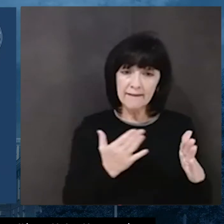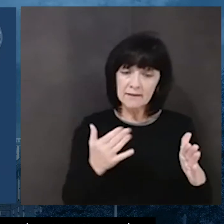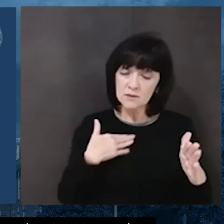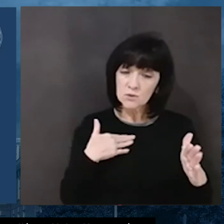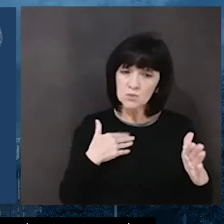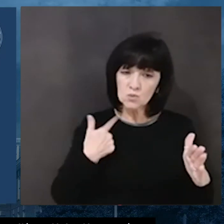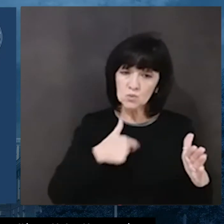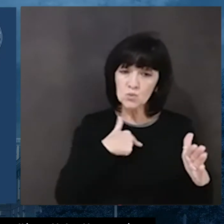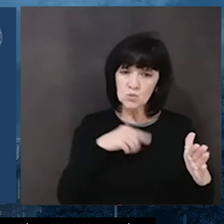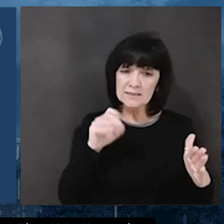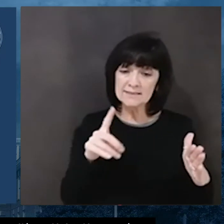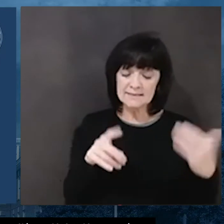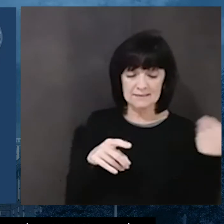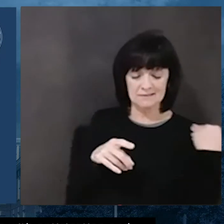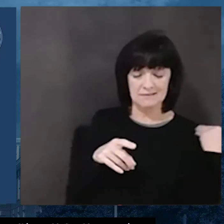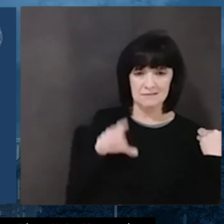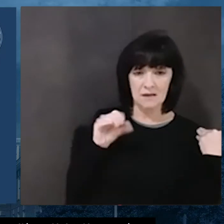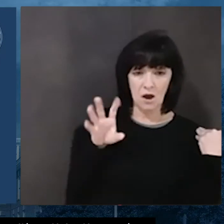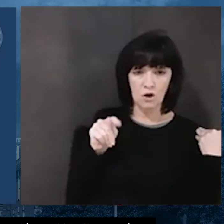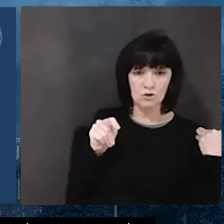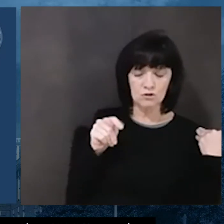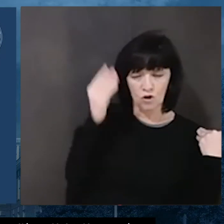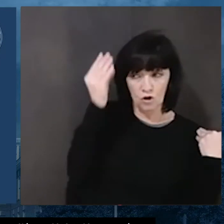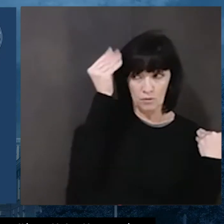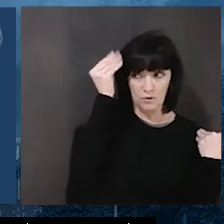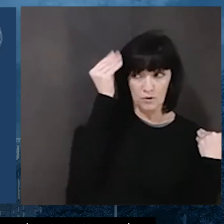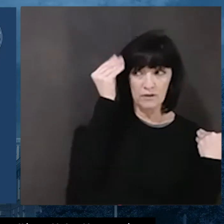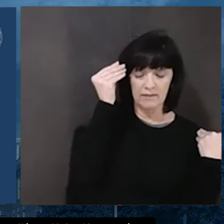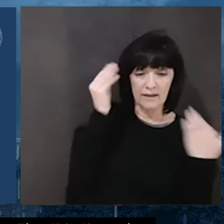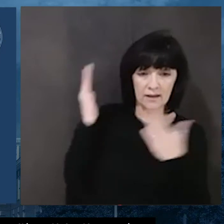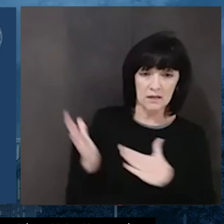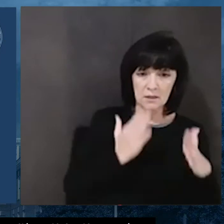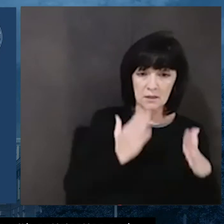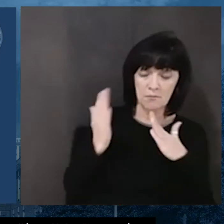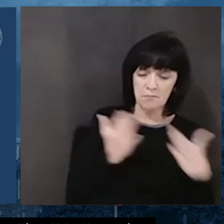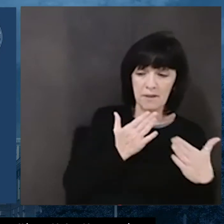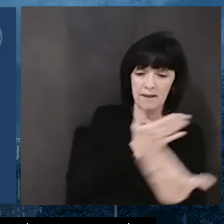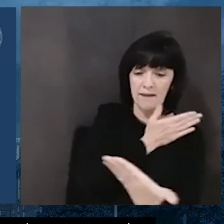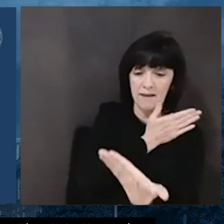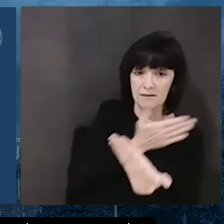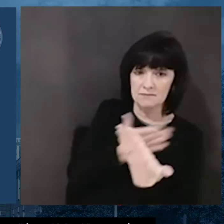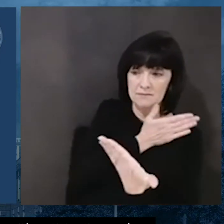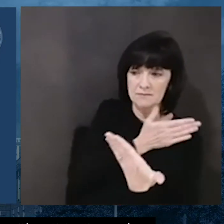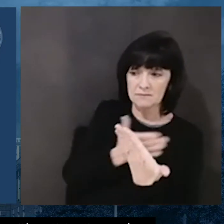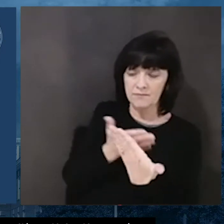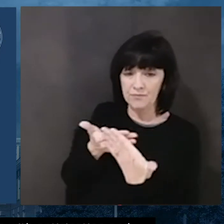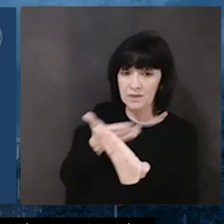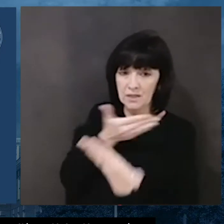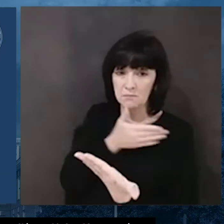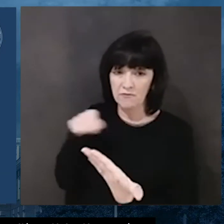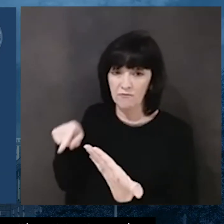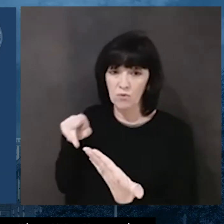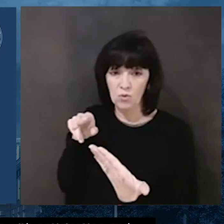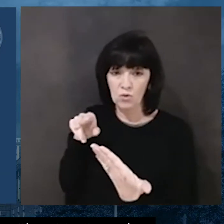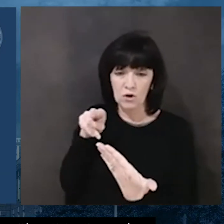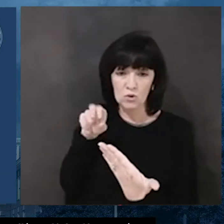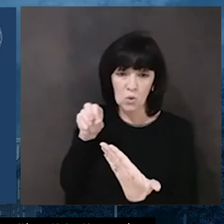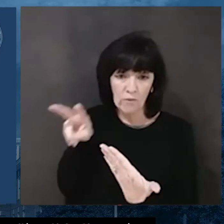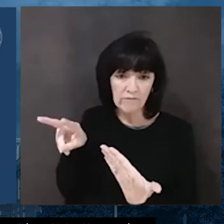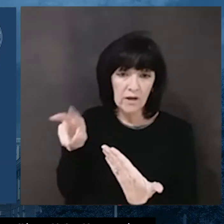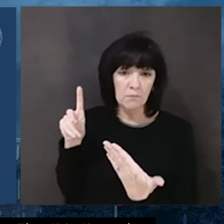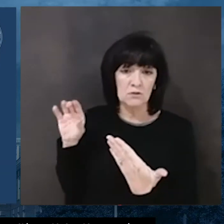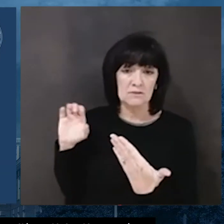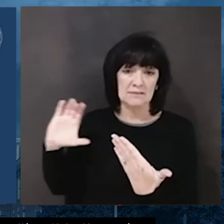seen this coming from late October, and you saw the run-up in hospitalizations that follows, increased number